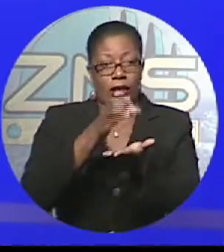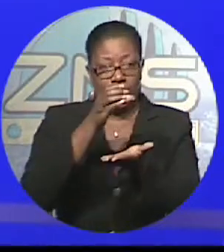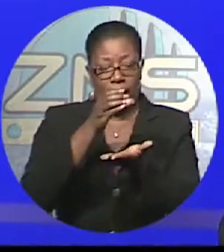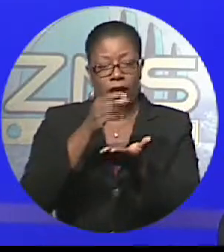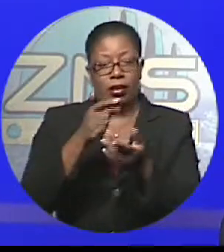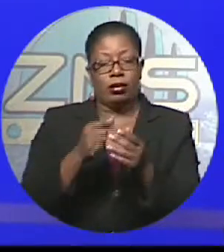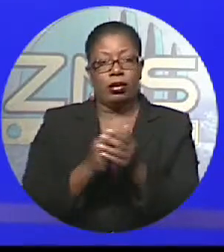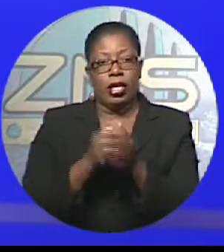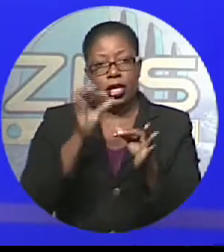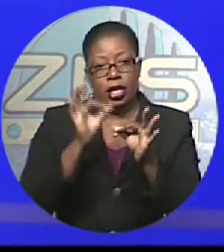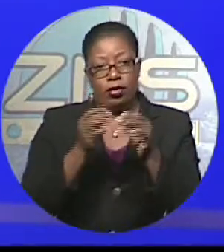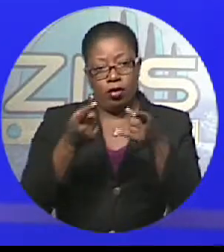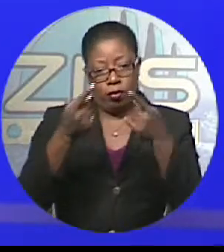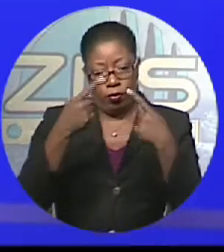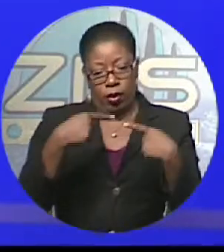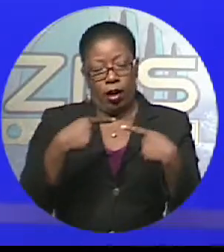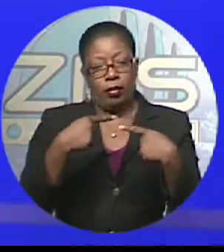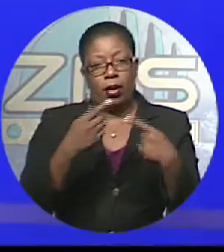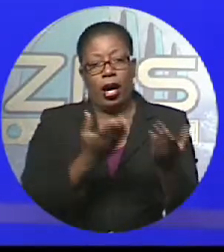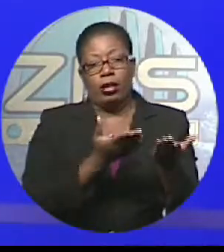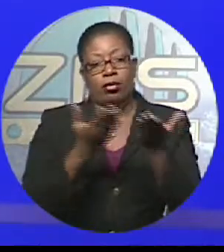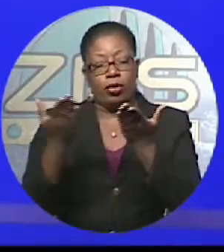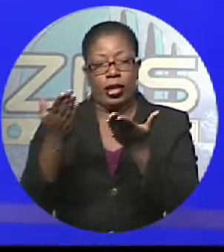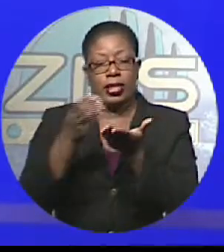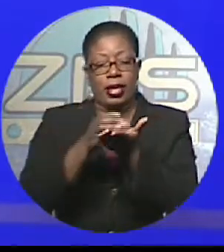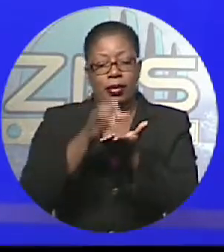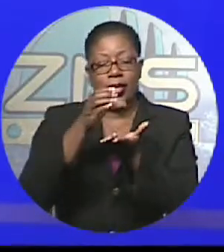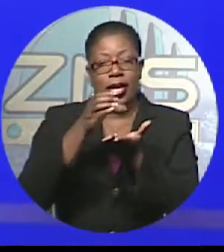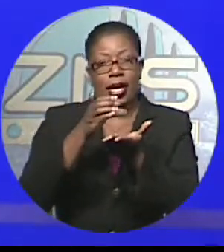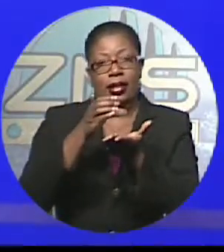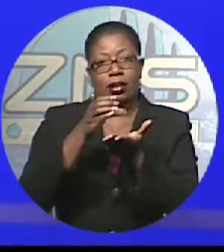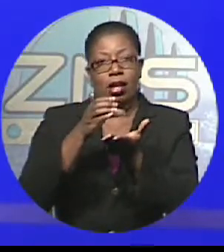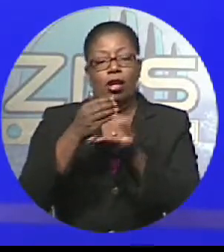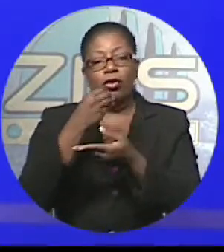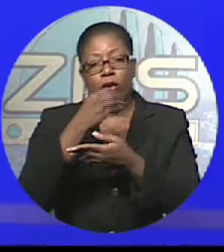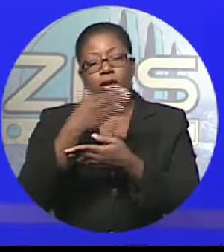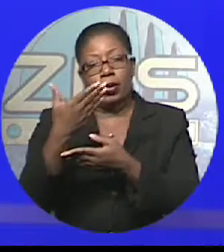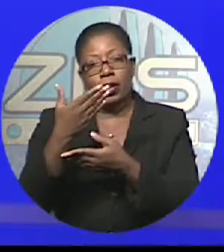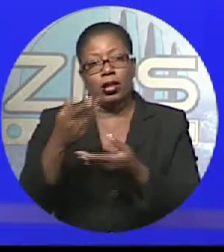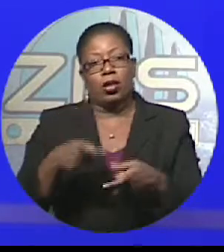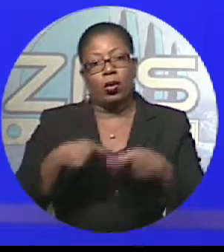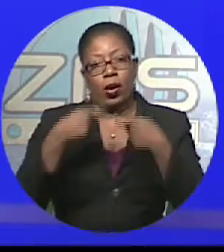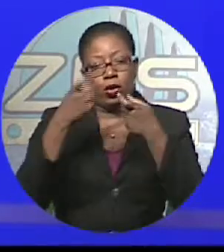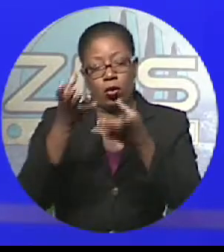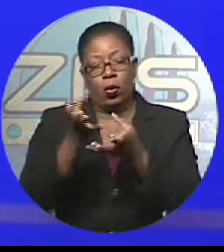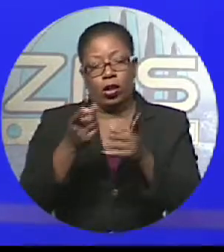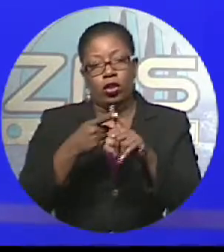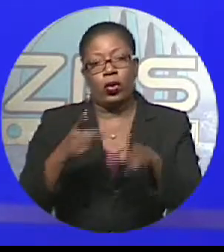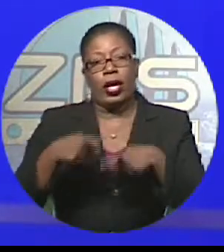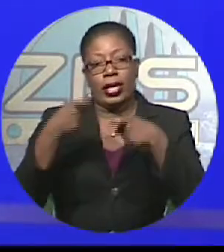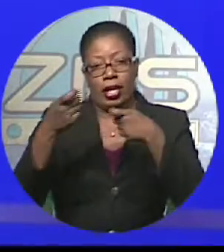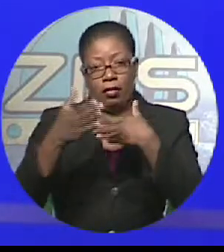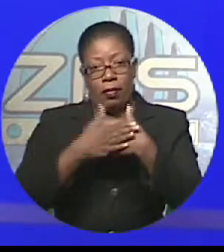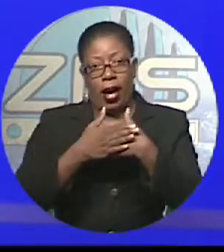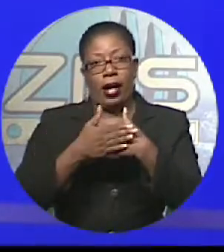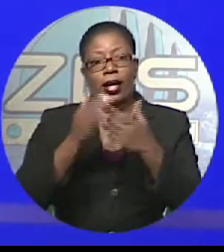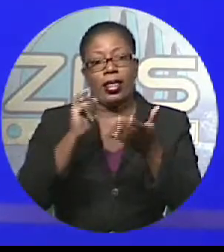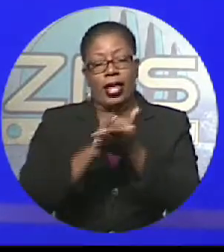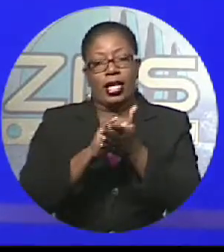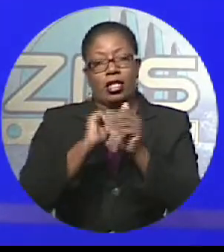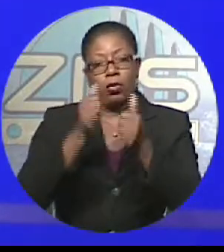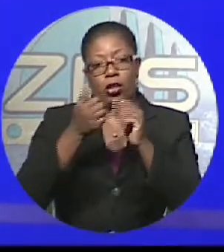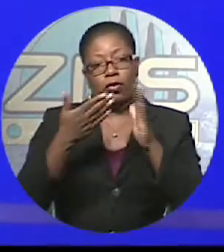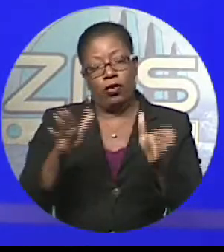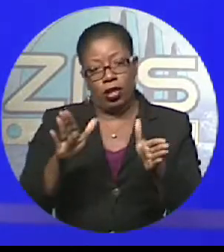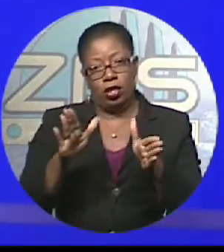come out, please bring some cans and support our drive as we look to give back. And that will do it for sports, but stay tuned.